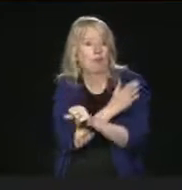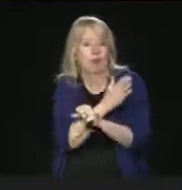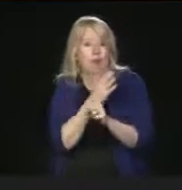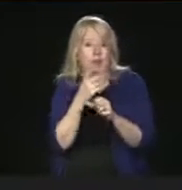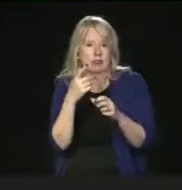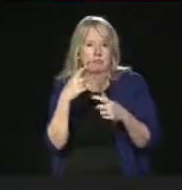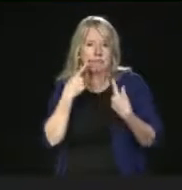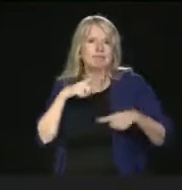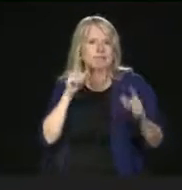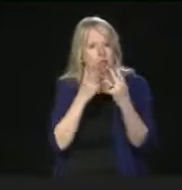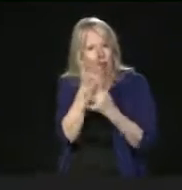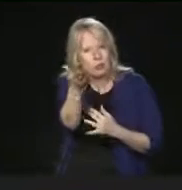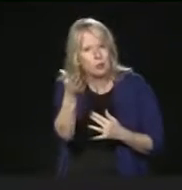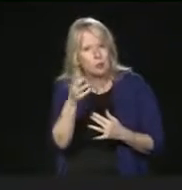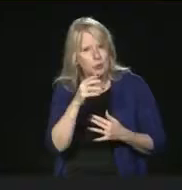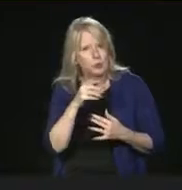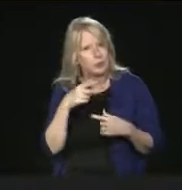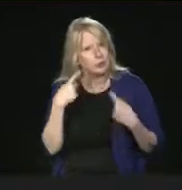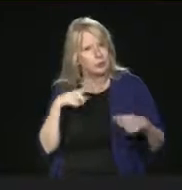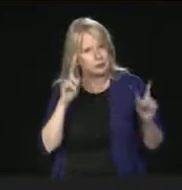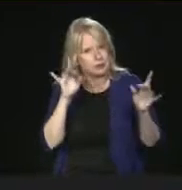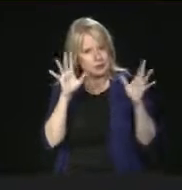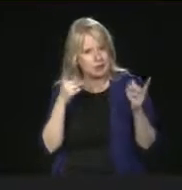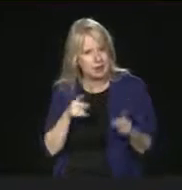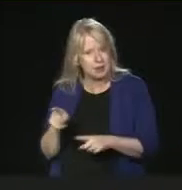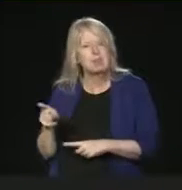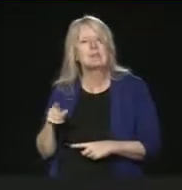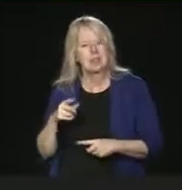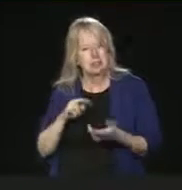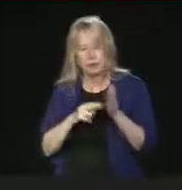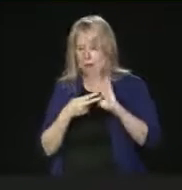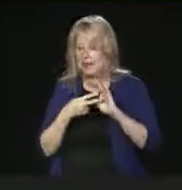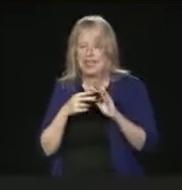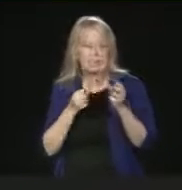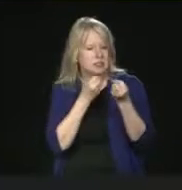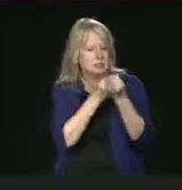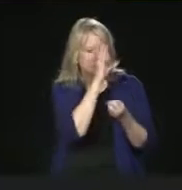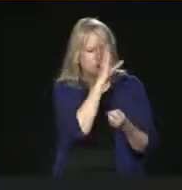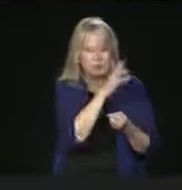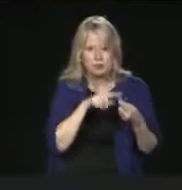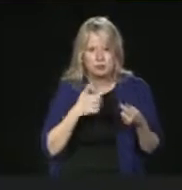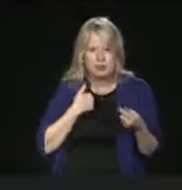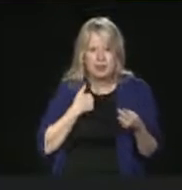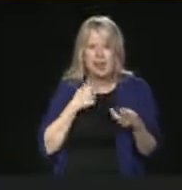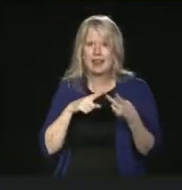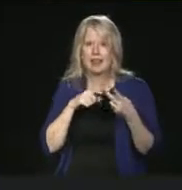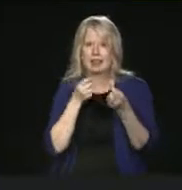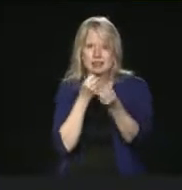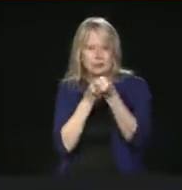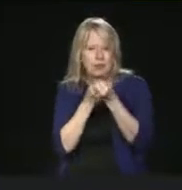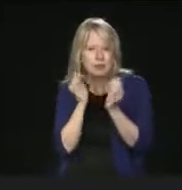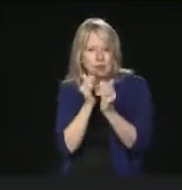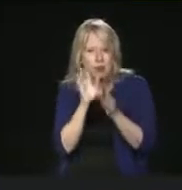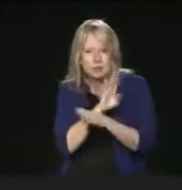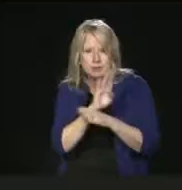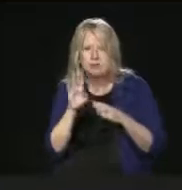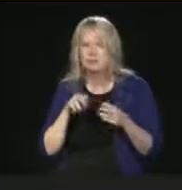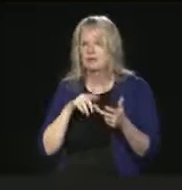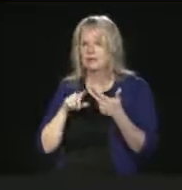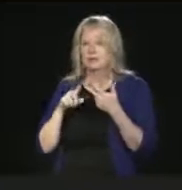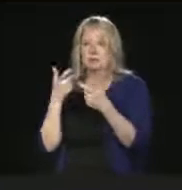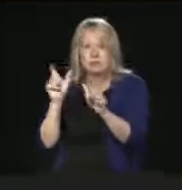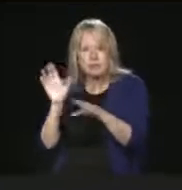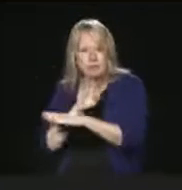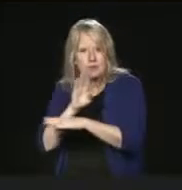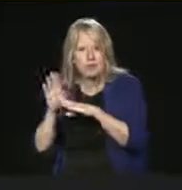why supporting directly to Canadians, support directly to small businesses, to large businesses, to industry, to